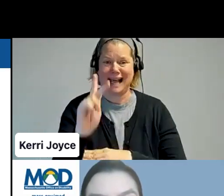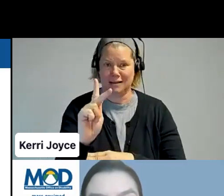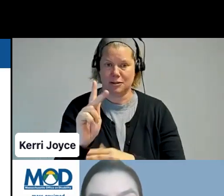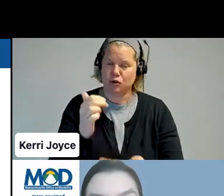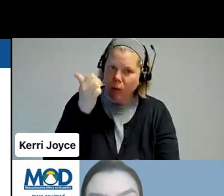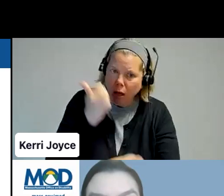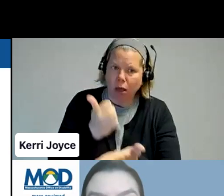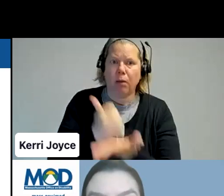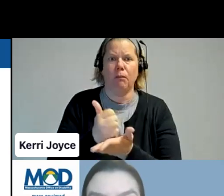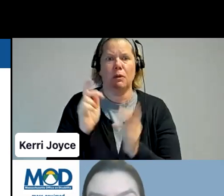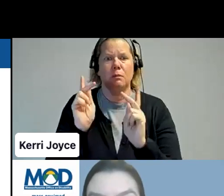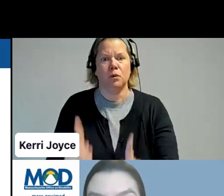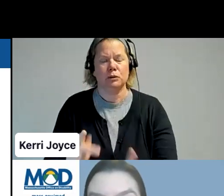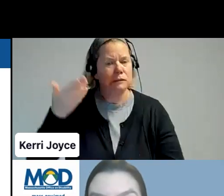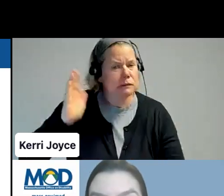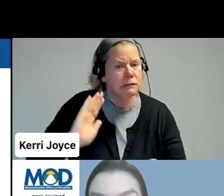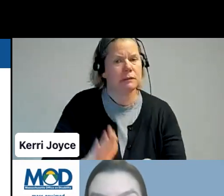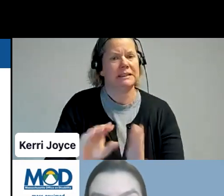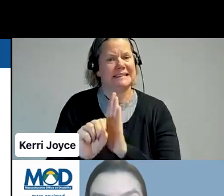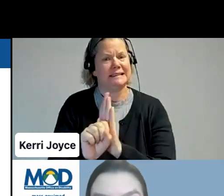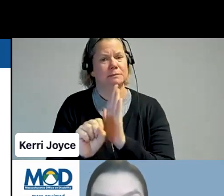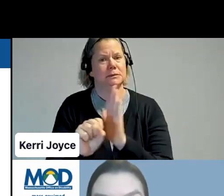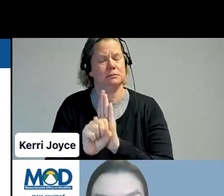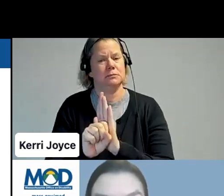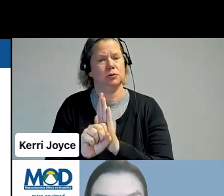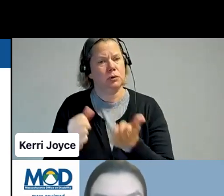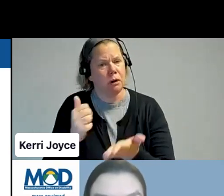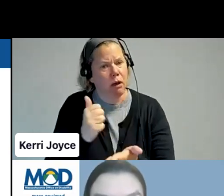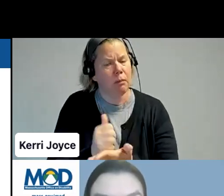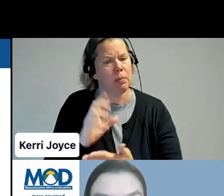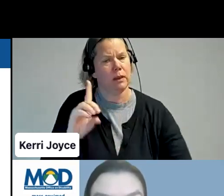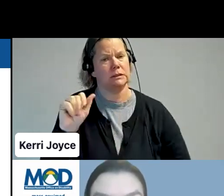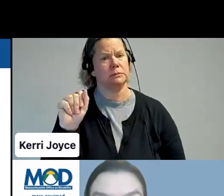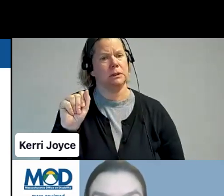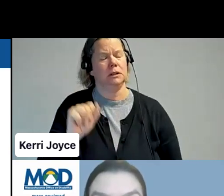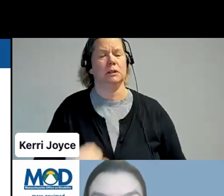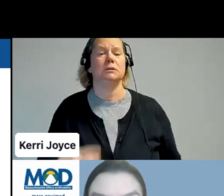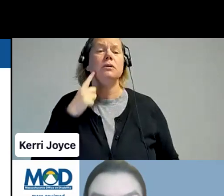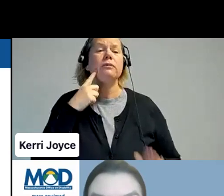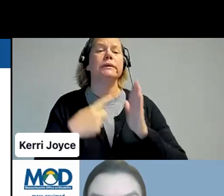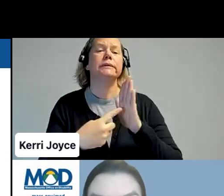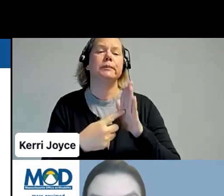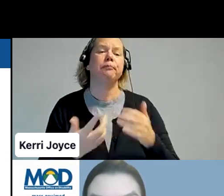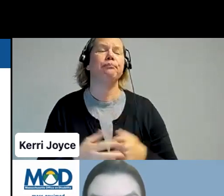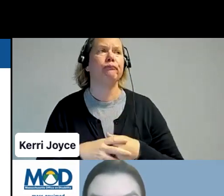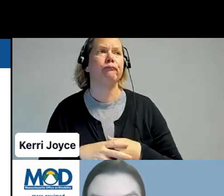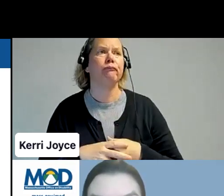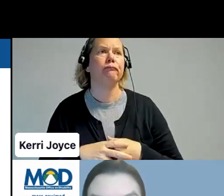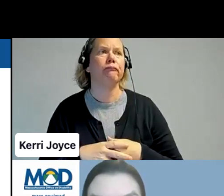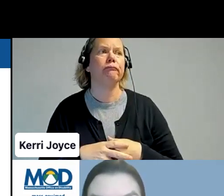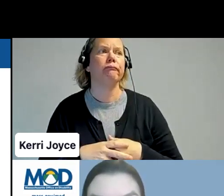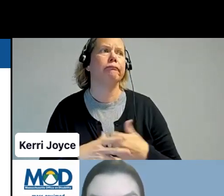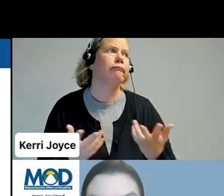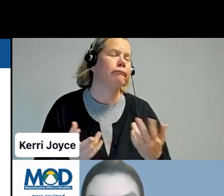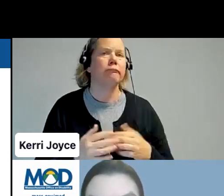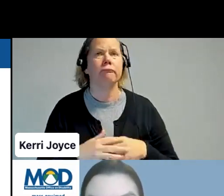the symptoms or limitations of a disability. So if you see, for example, what is